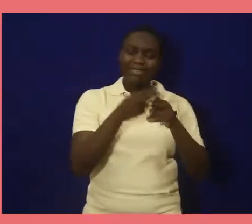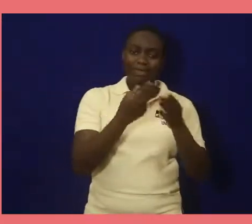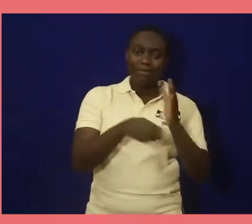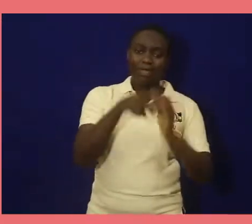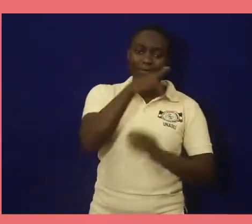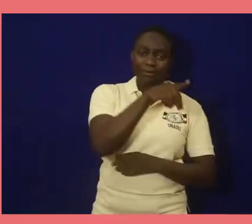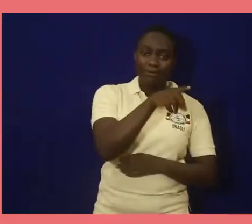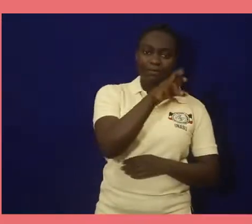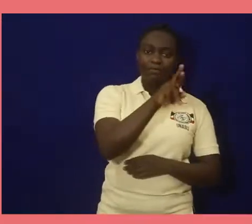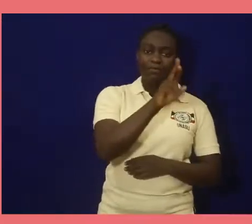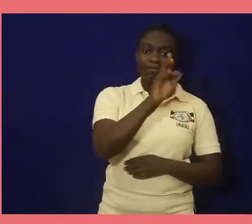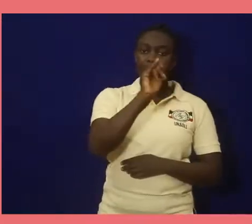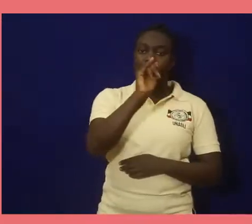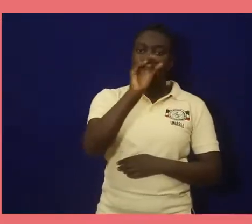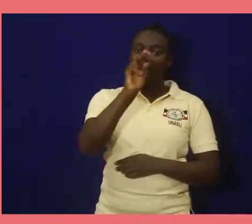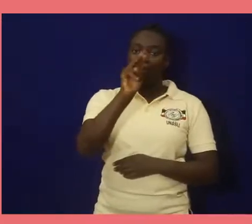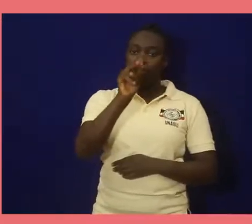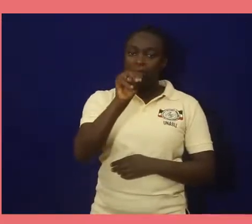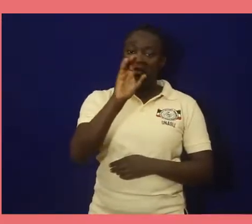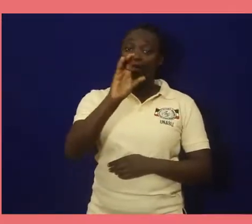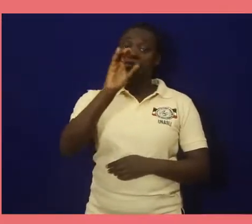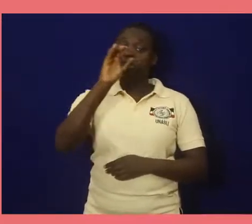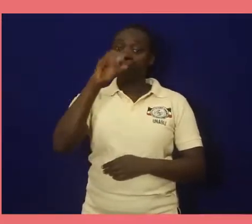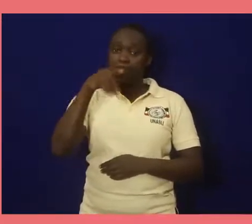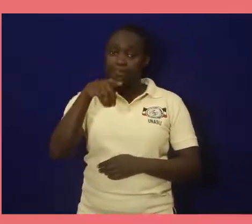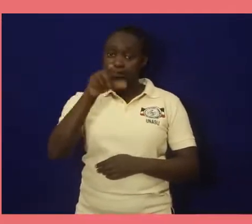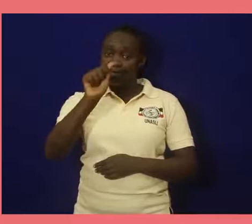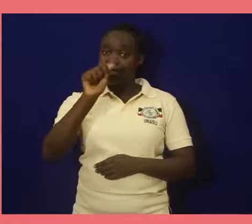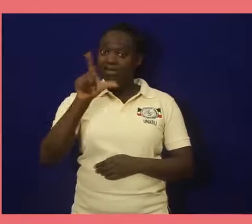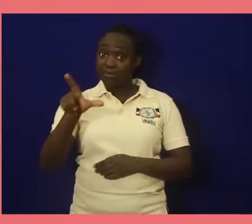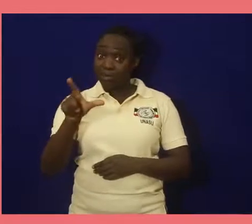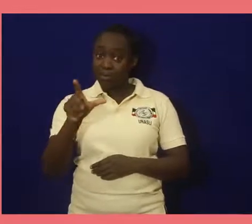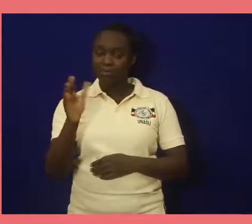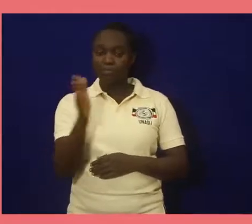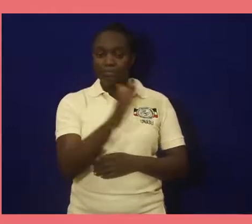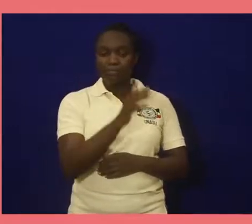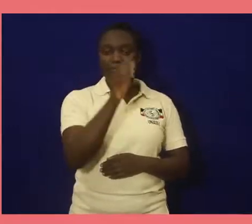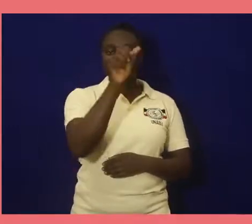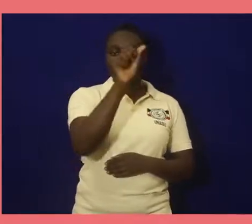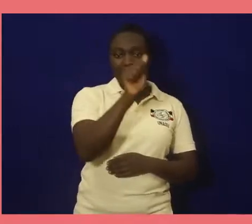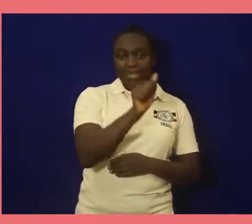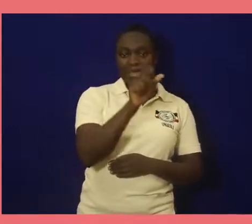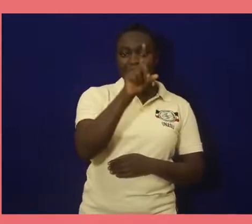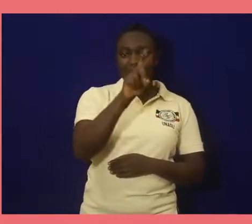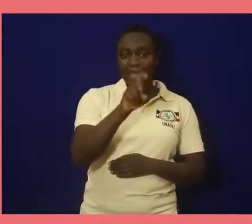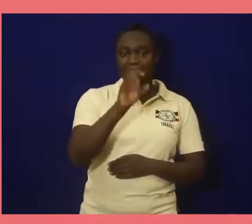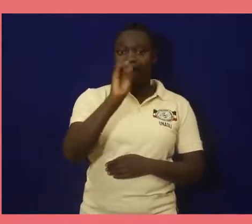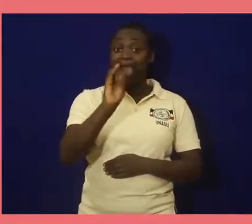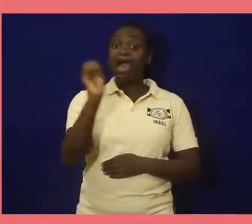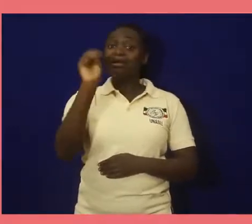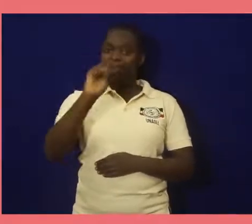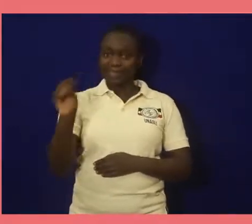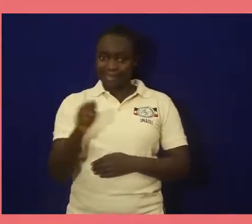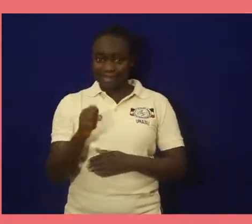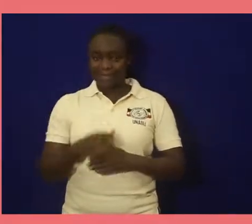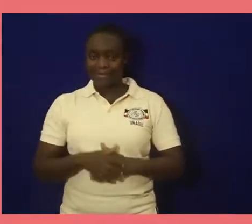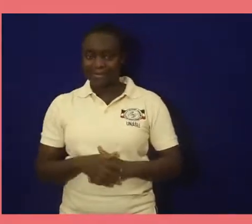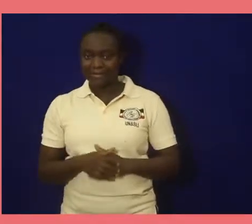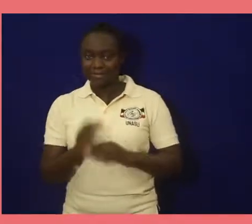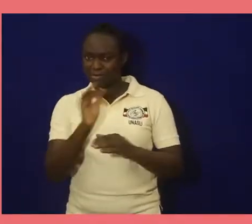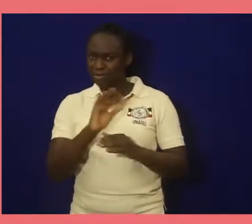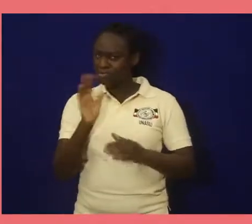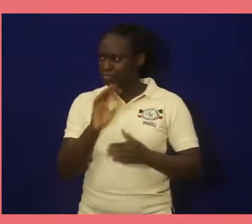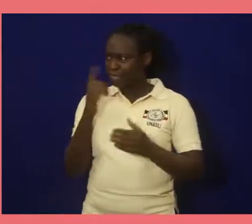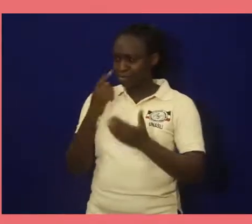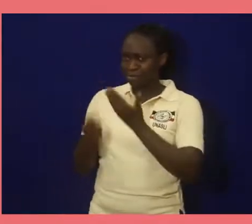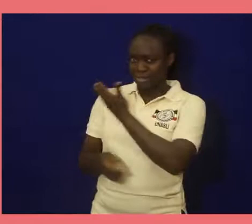principal axis. A line that joins the center of curvature to the pole.